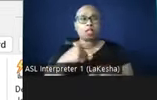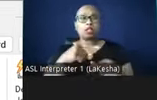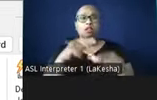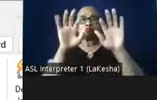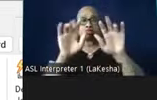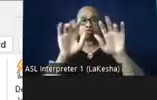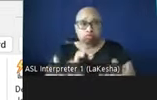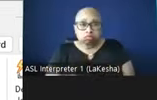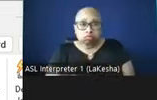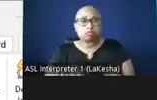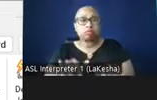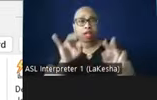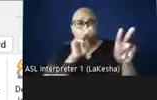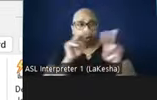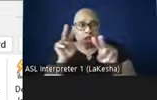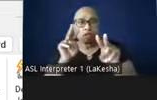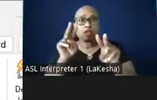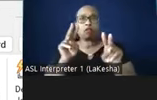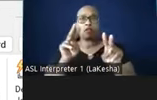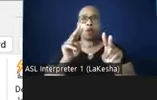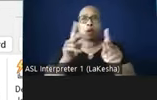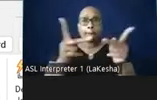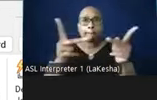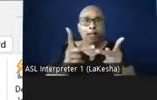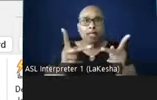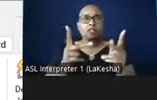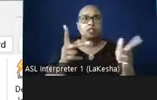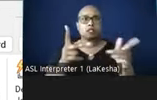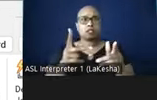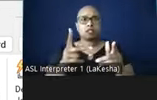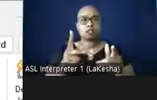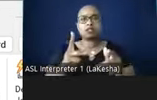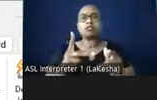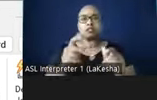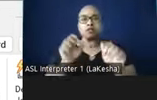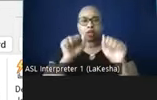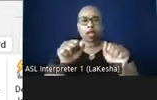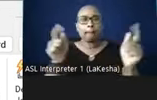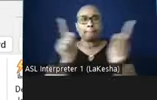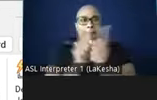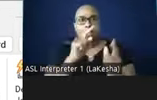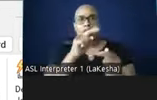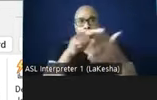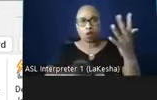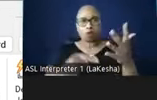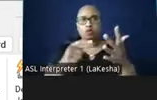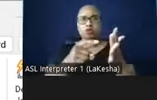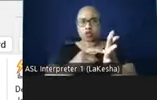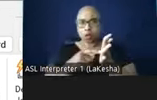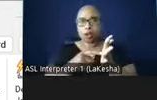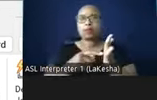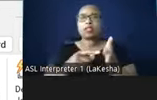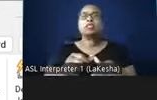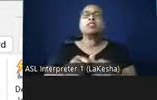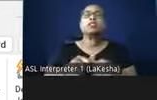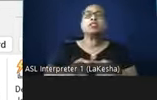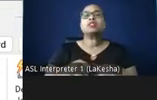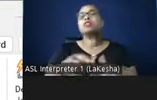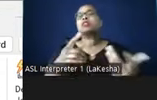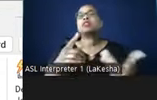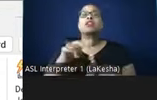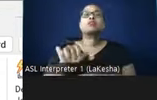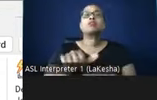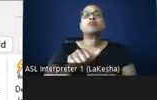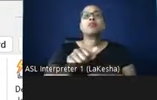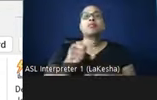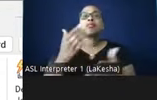met that criteria. So we were able to come up with those projects. I think, then I think the word got out to other parks that, hey, you